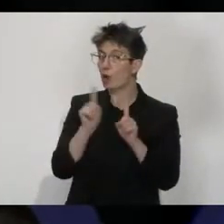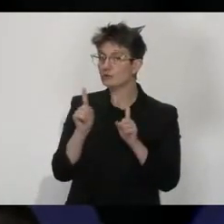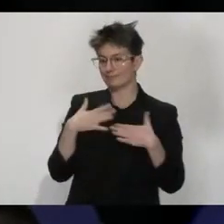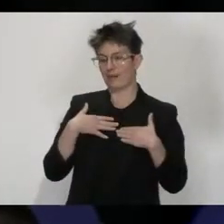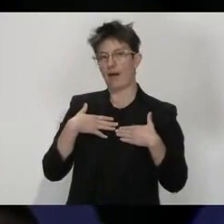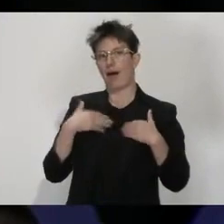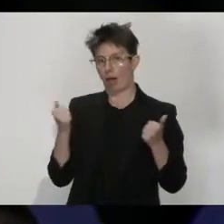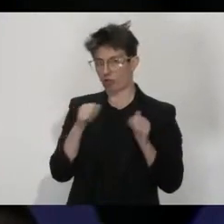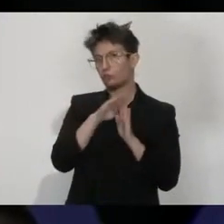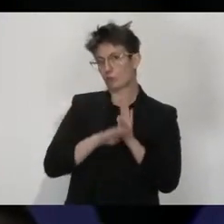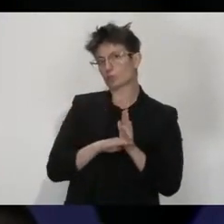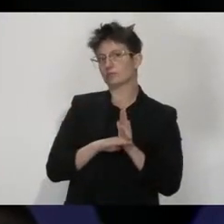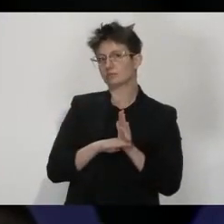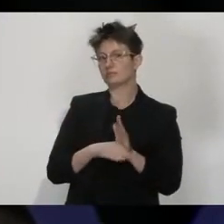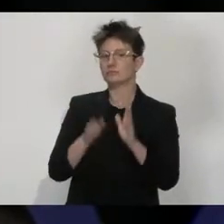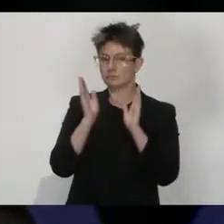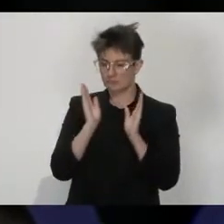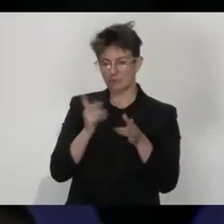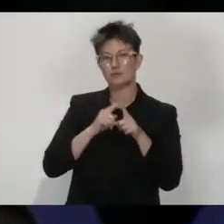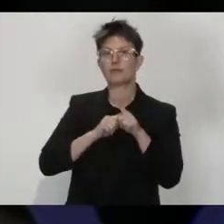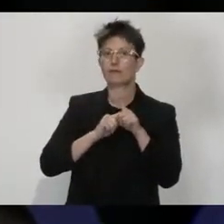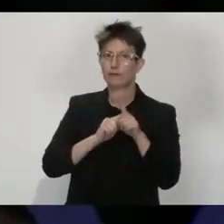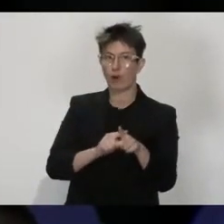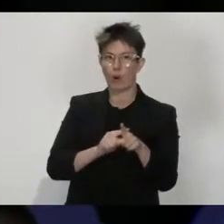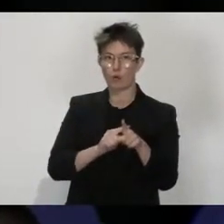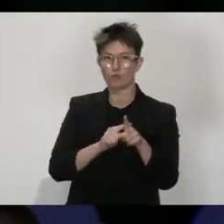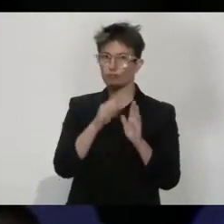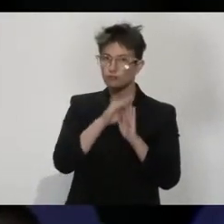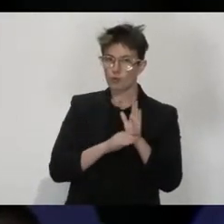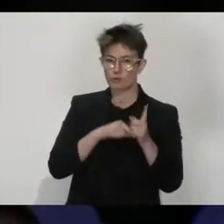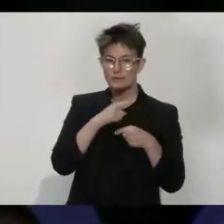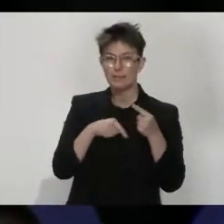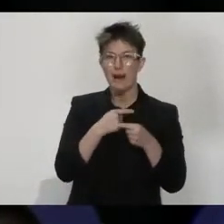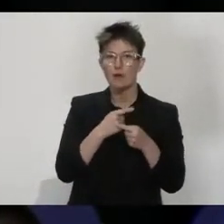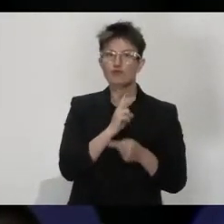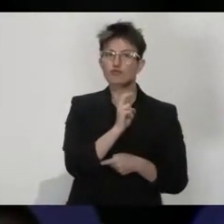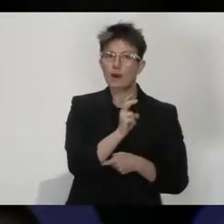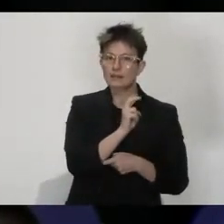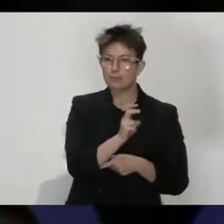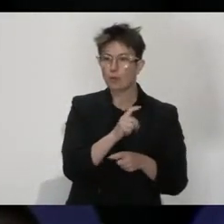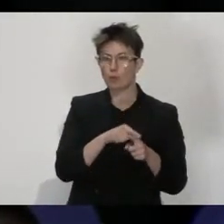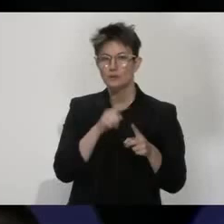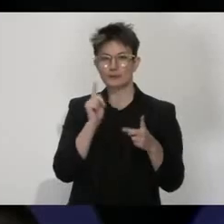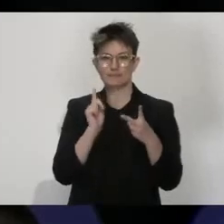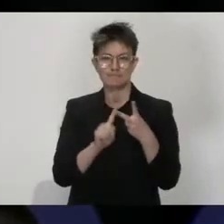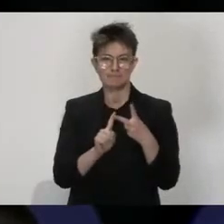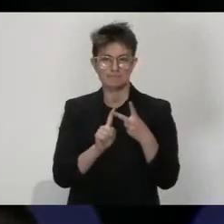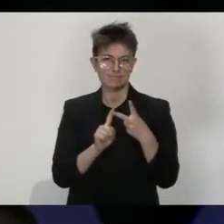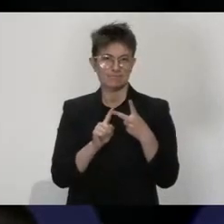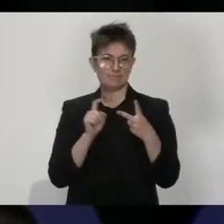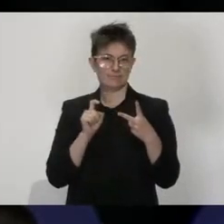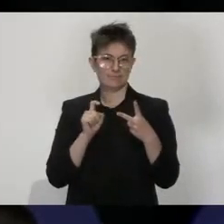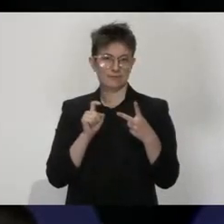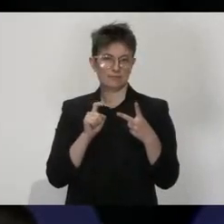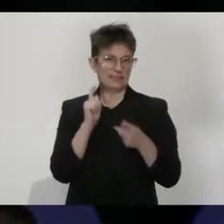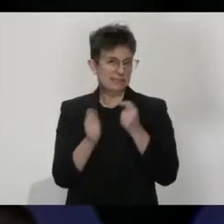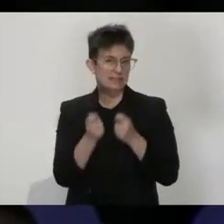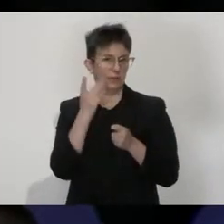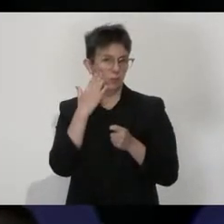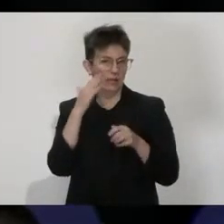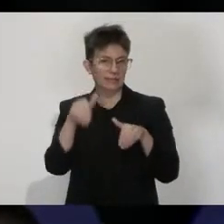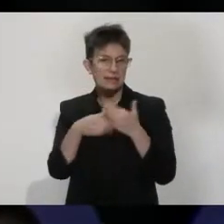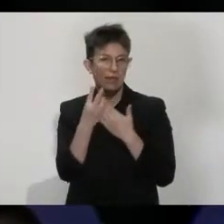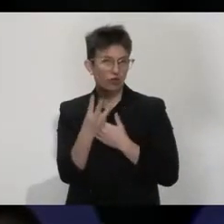precautions are taken, both in terms of the transportation of getting here. Ambassador Brown has been tested on day 3 and day